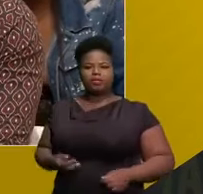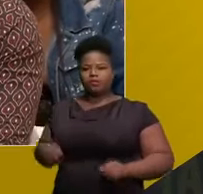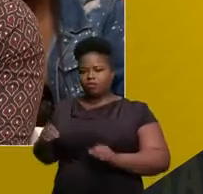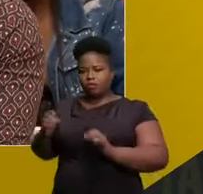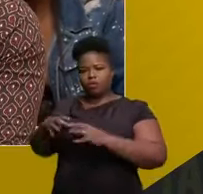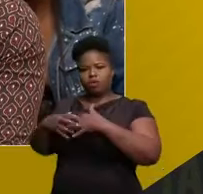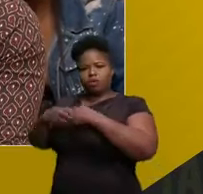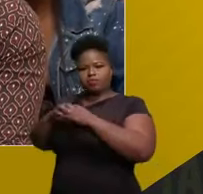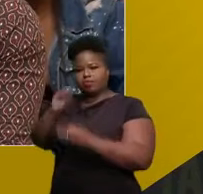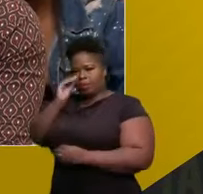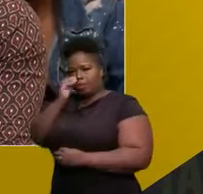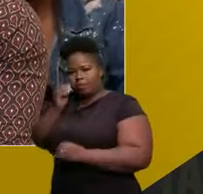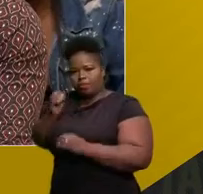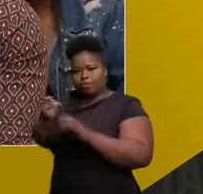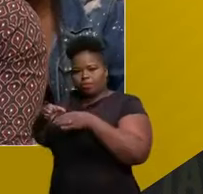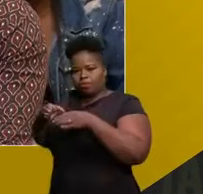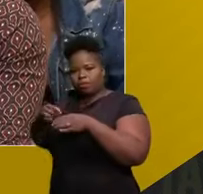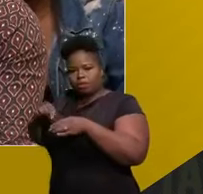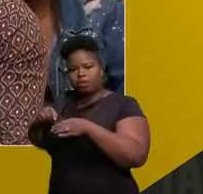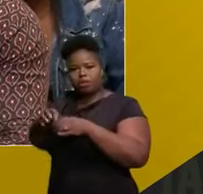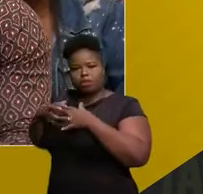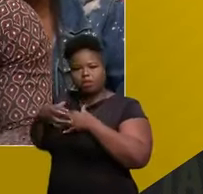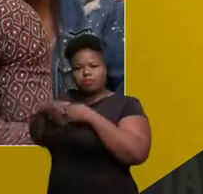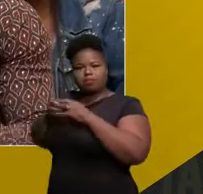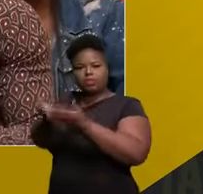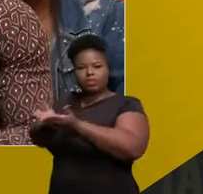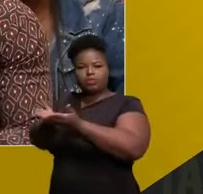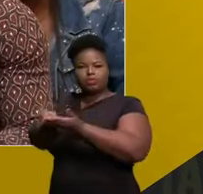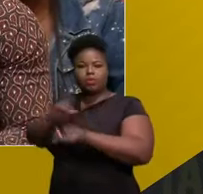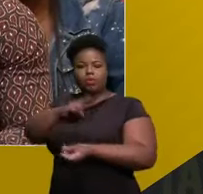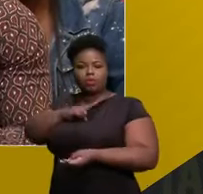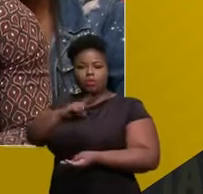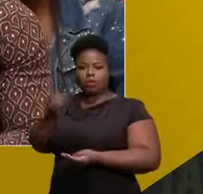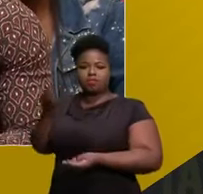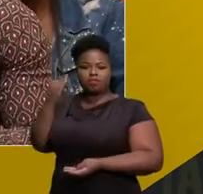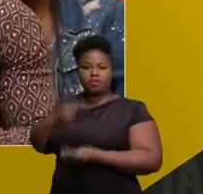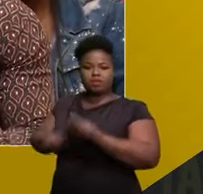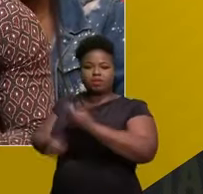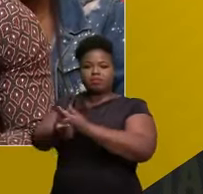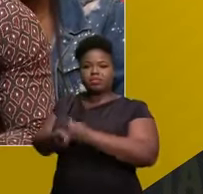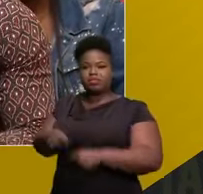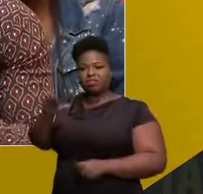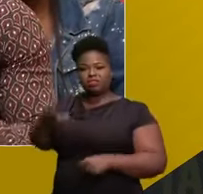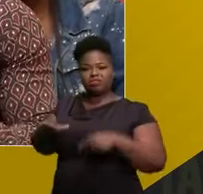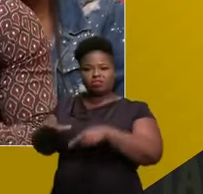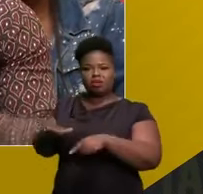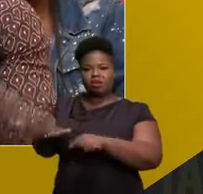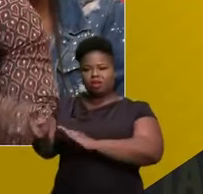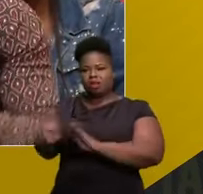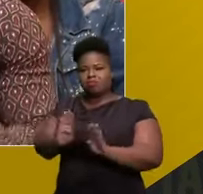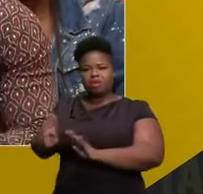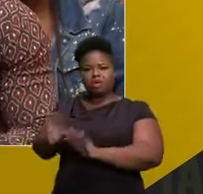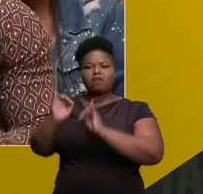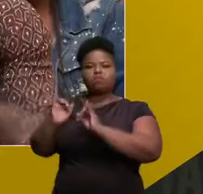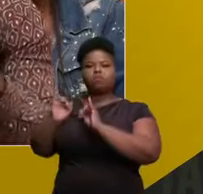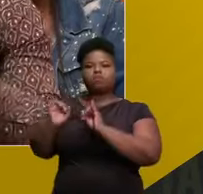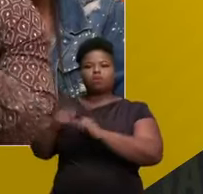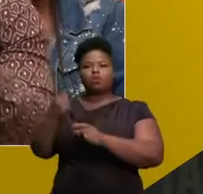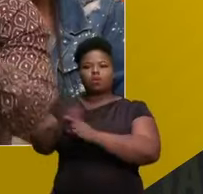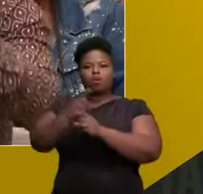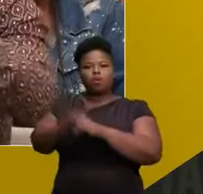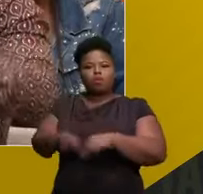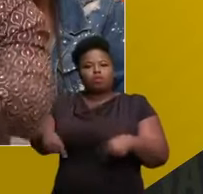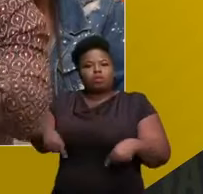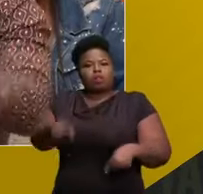formations in schools. Yeah. Once it happens that a child is ill-disciplined, you'll always fear when you're a